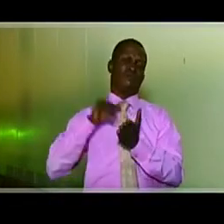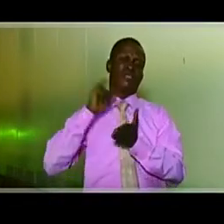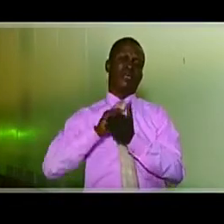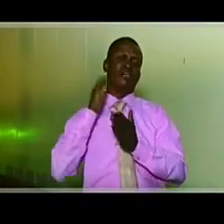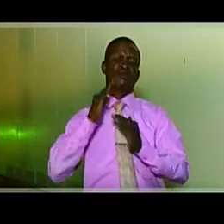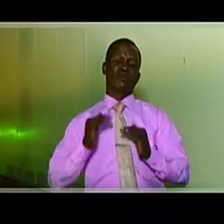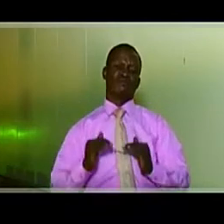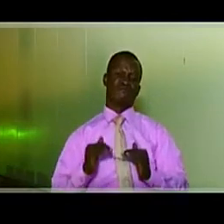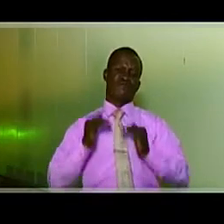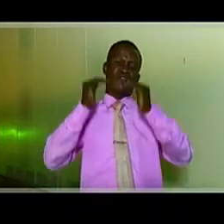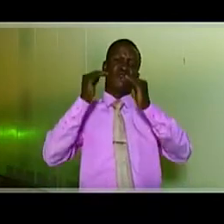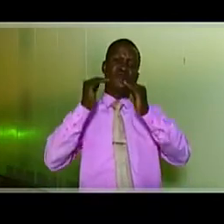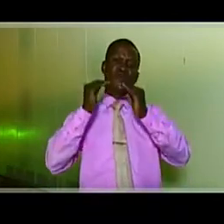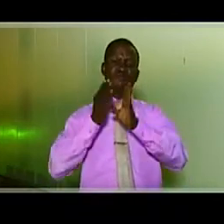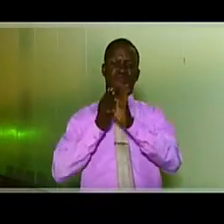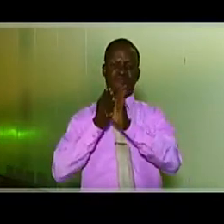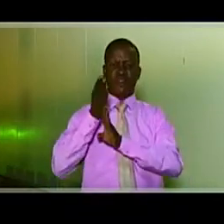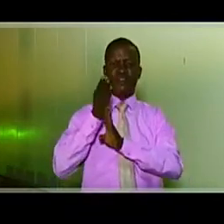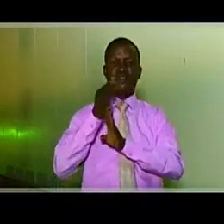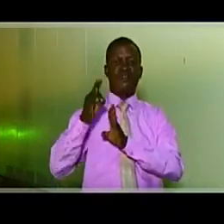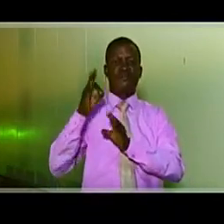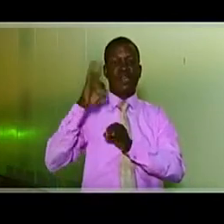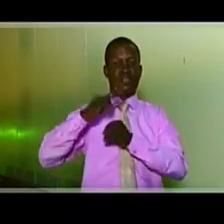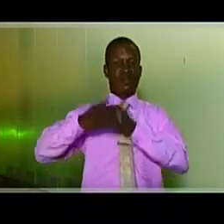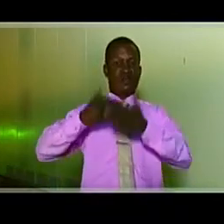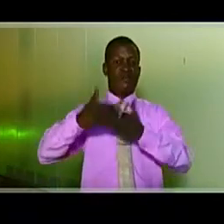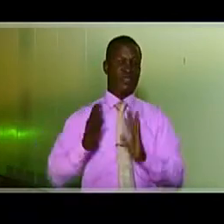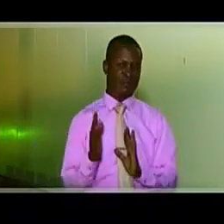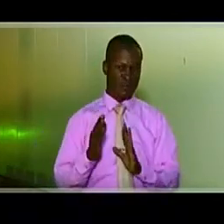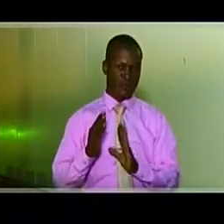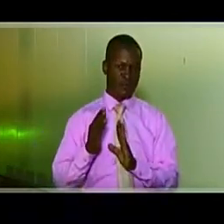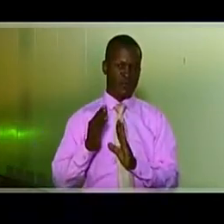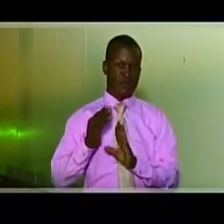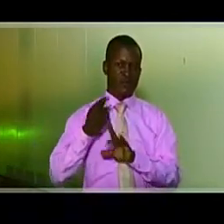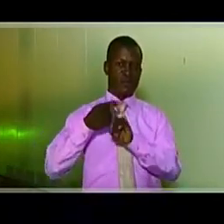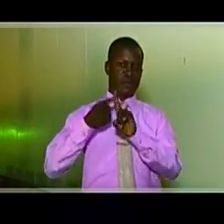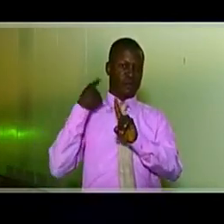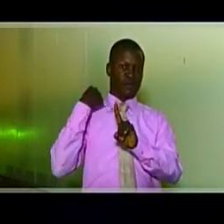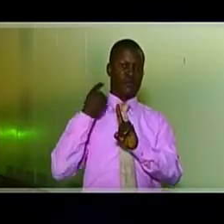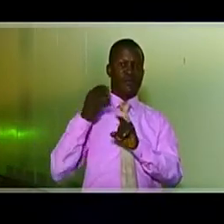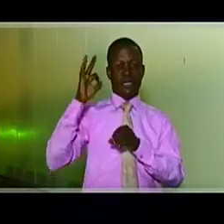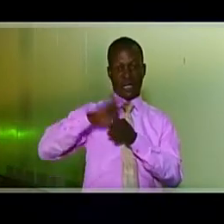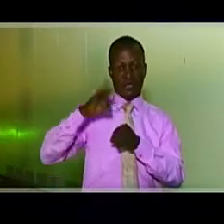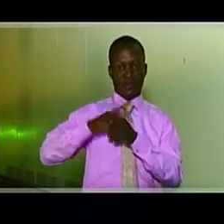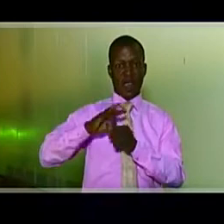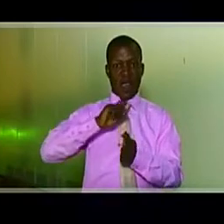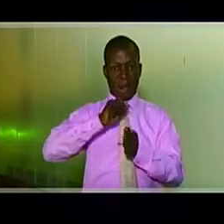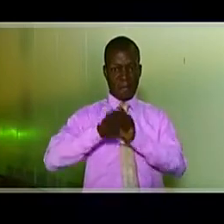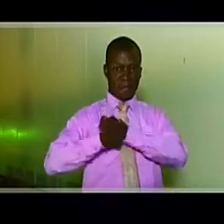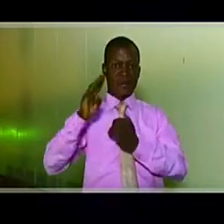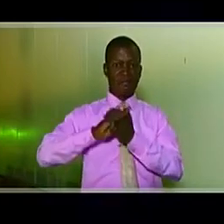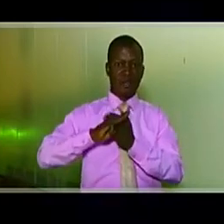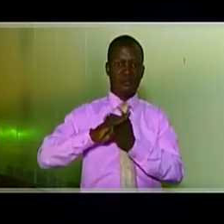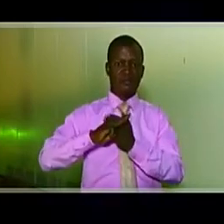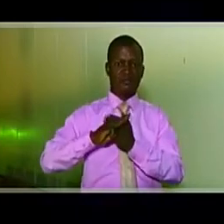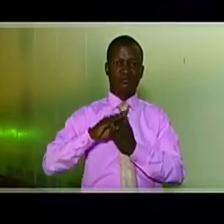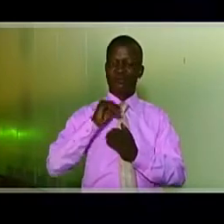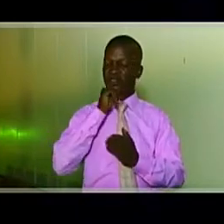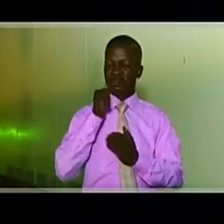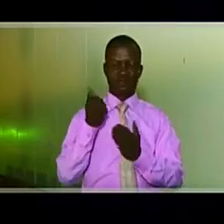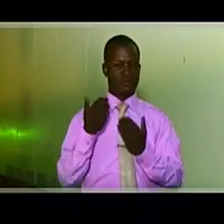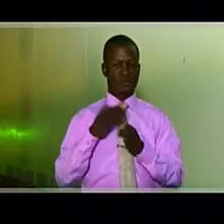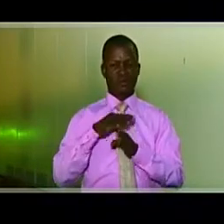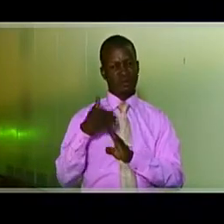integrity of the electoral process. Last month, the electoral amendment process was rendered inconclusive when President